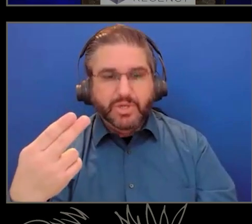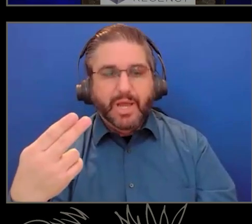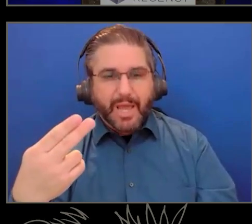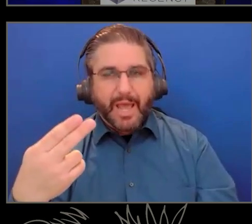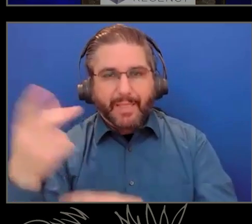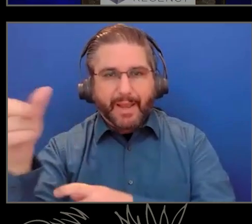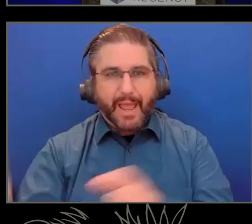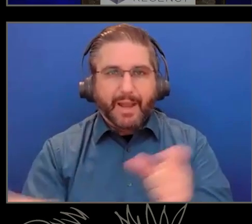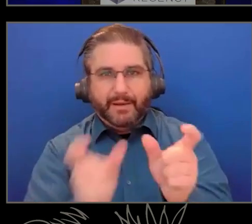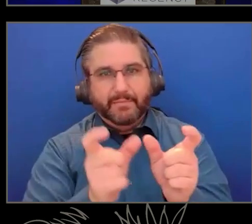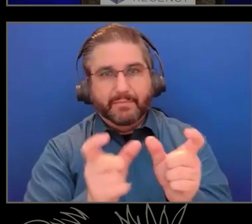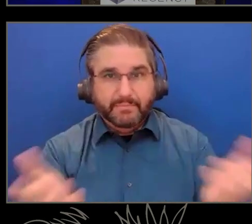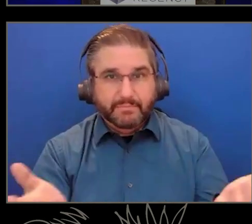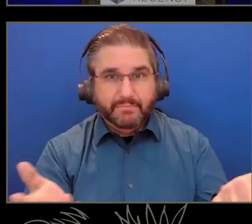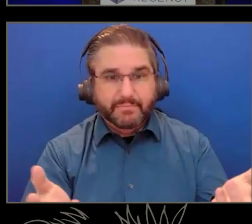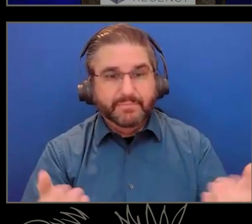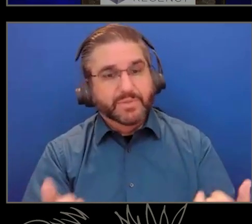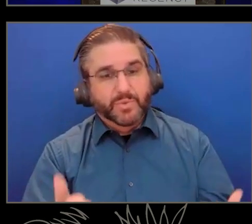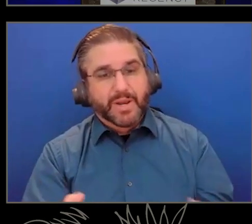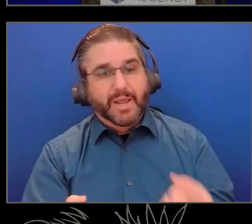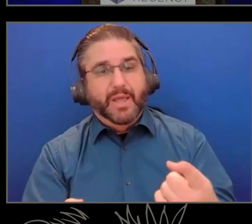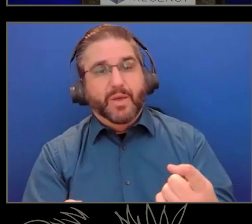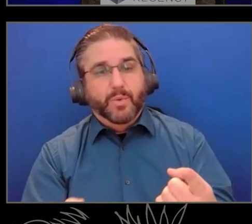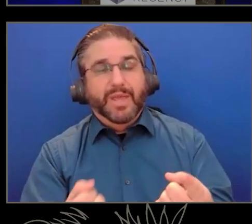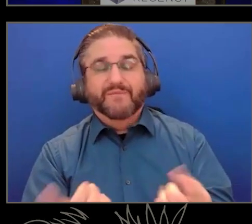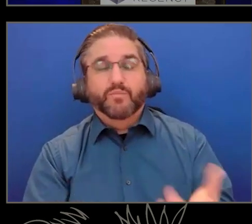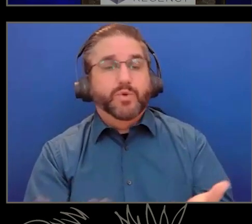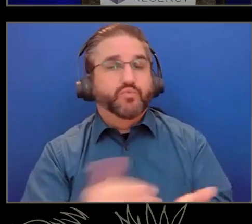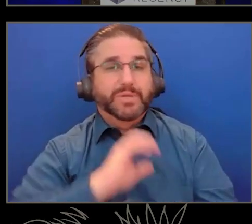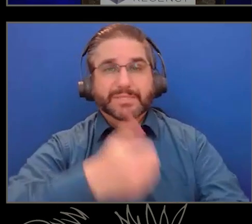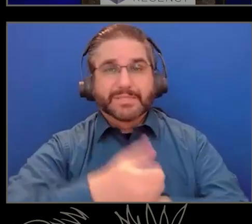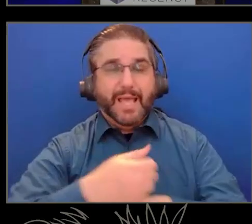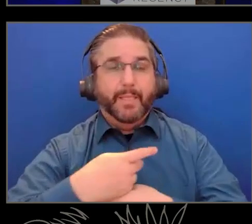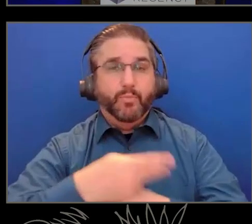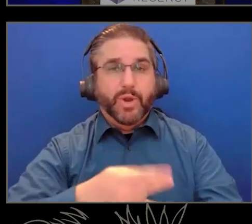that. And so now, if we reset the production build,